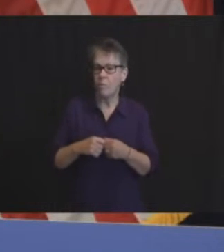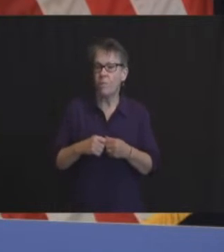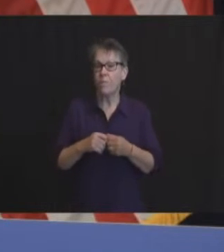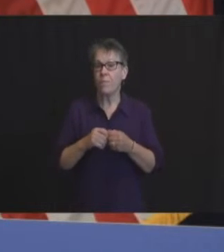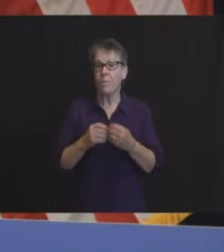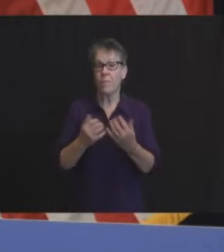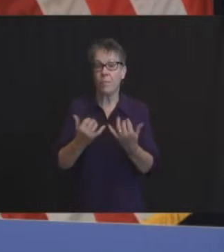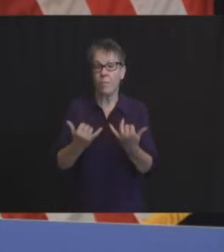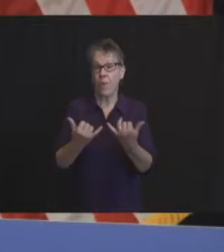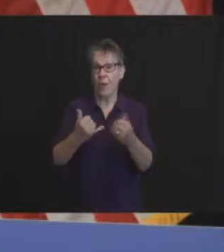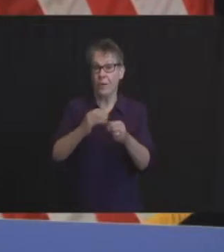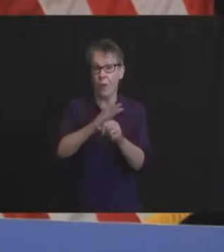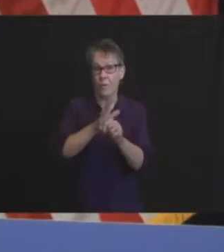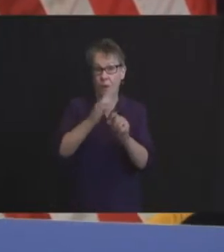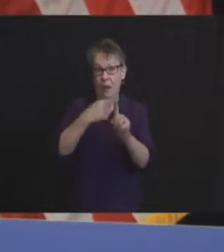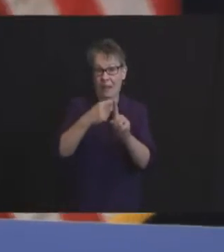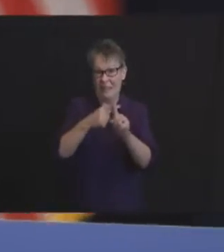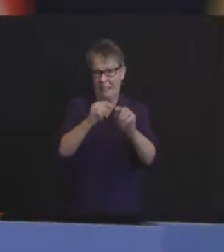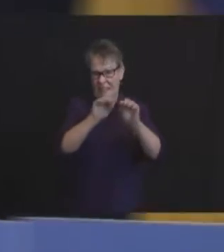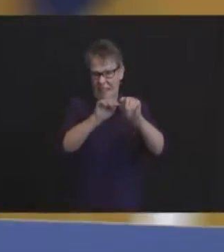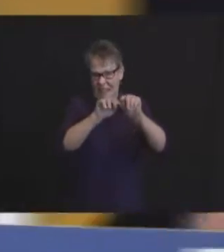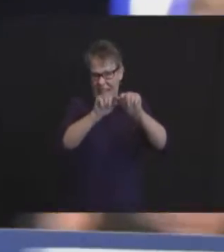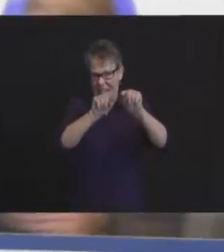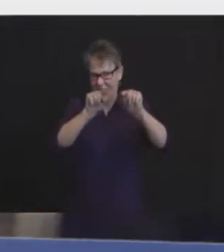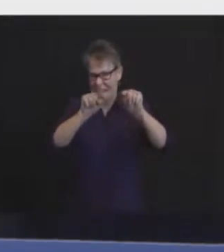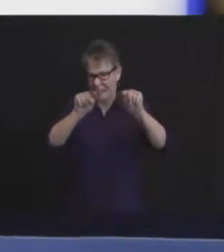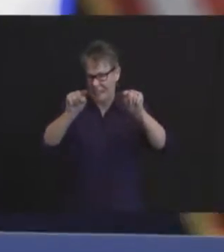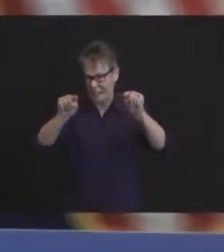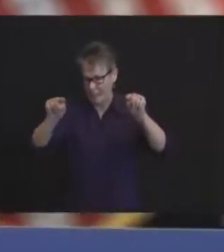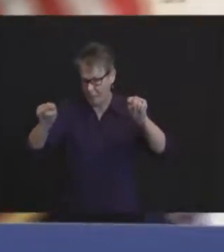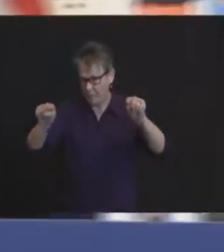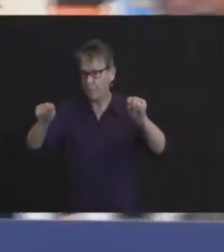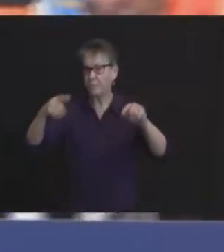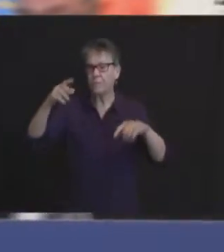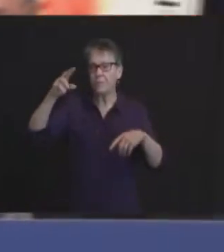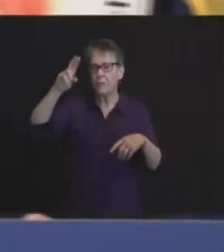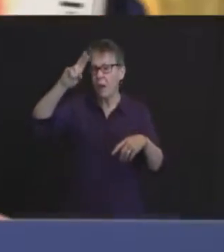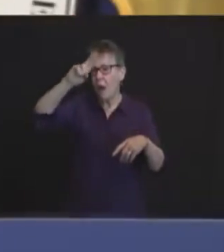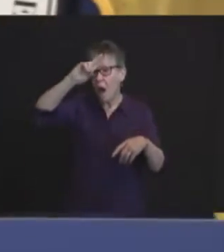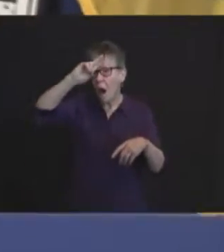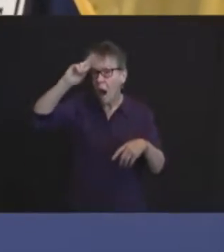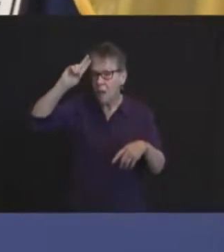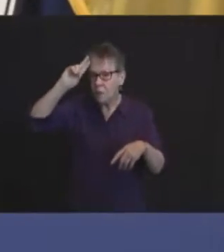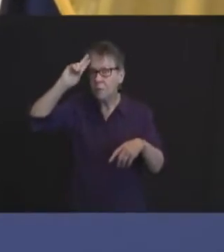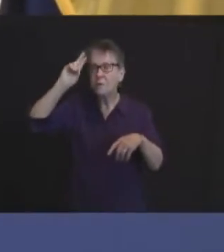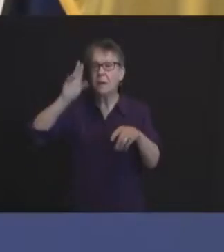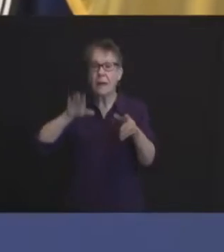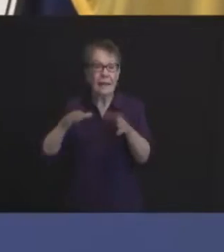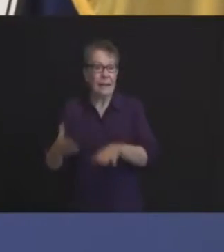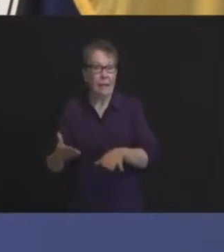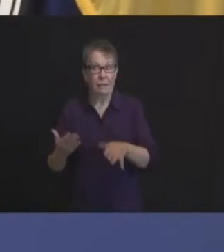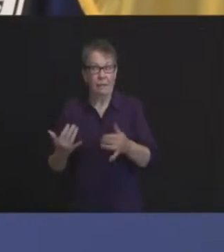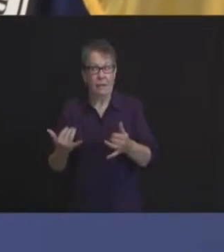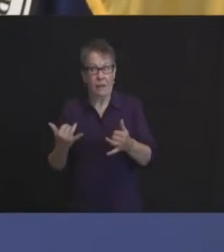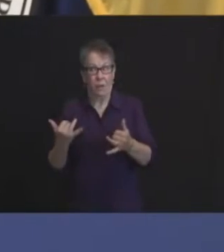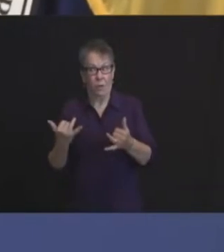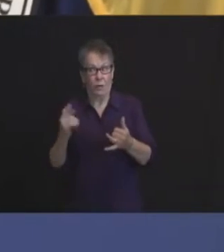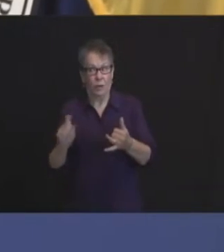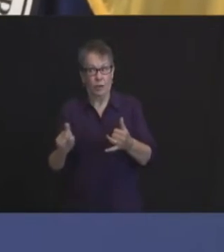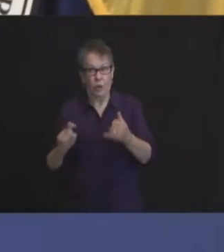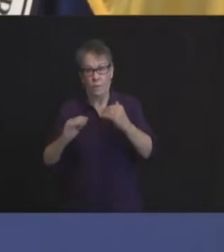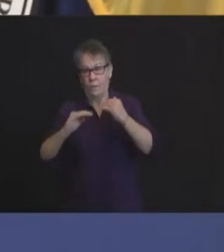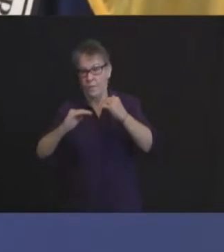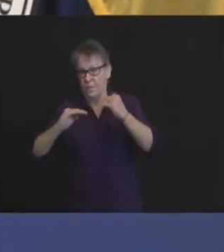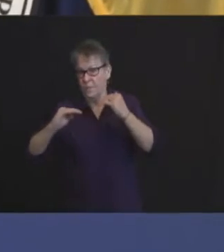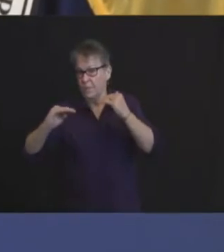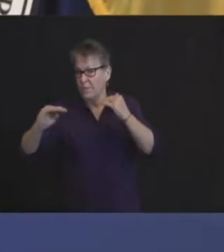steady at this point. Boy, let's hope so. And again, for folks, remember that today we're at 3,653.